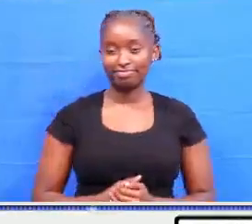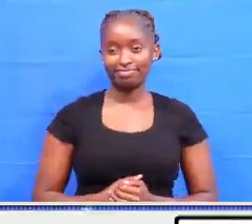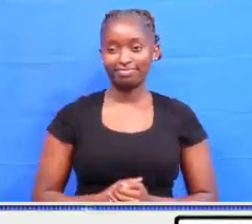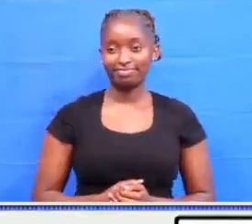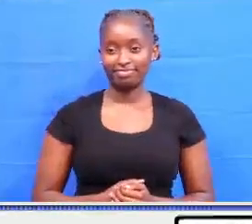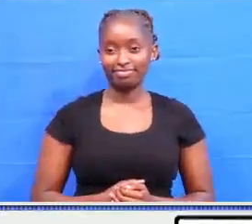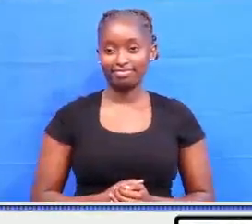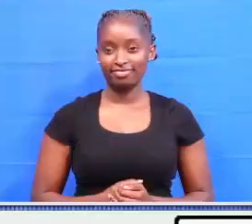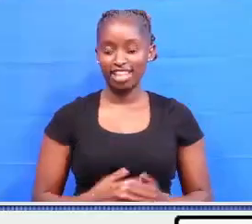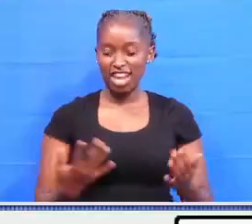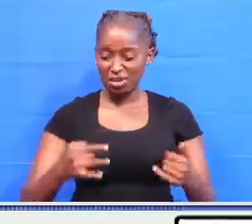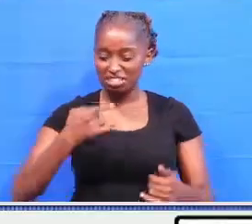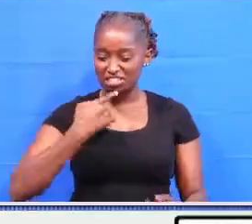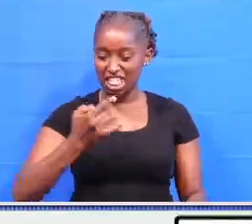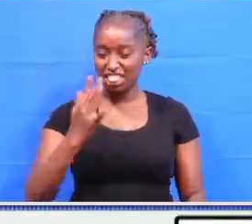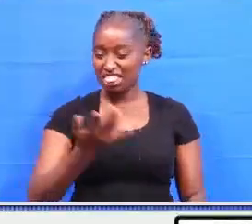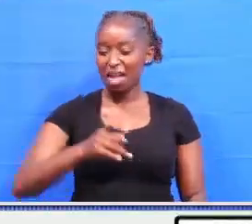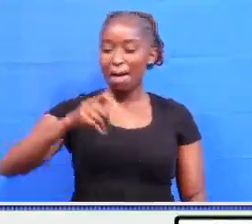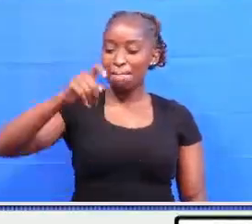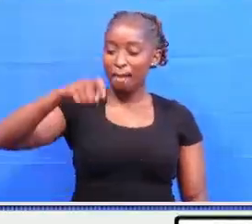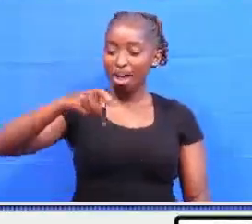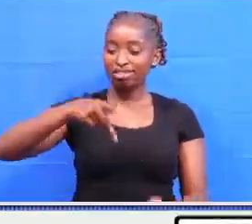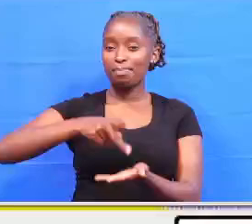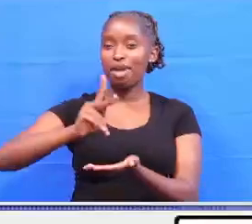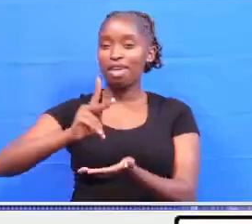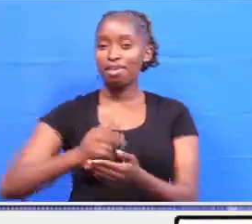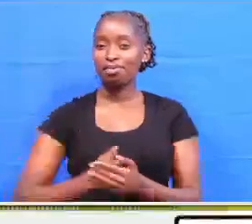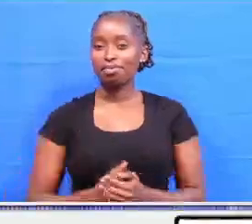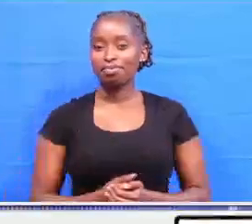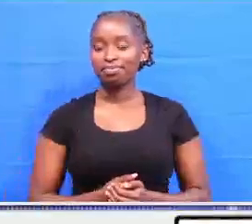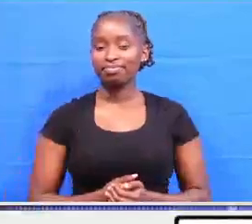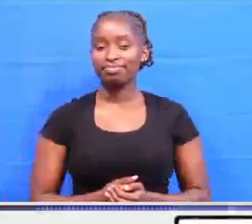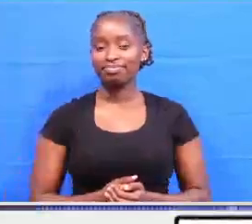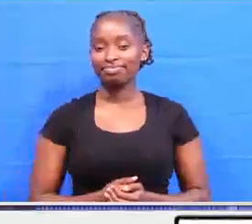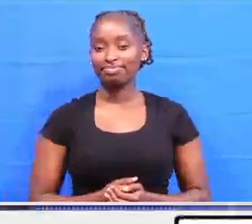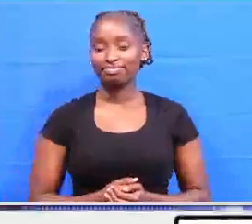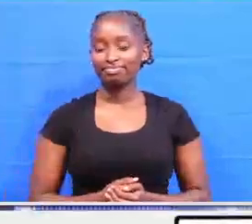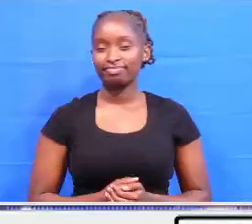I'm now saying pay. It will help other Kenyans.